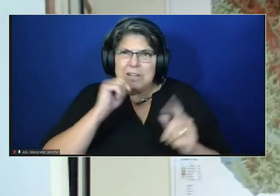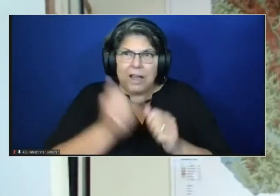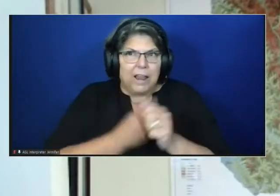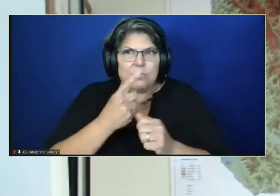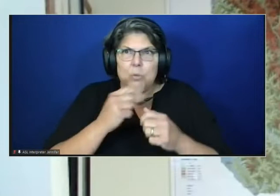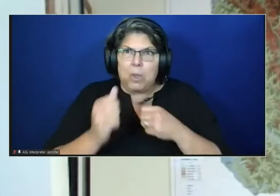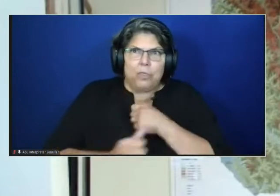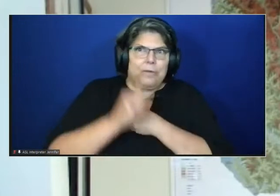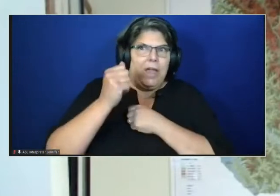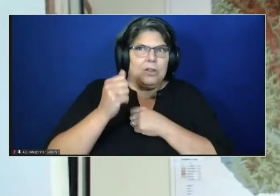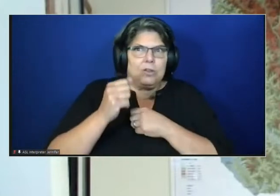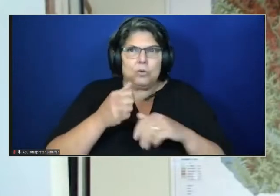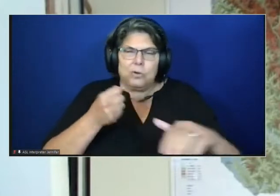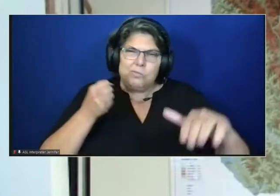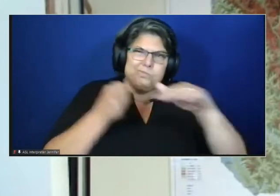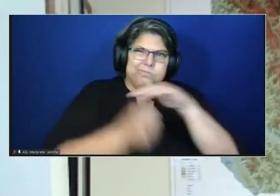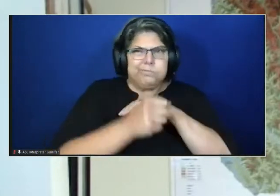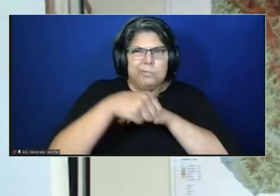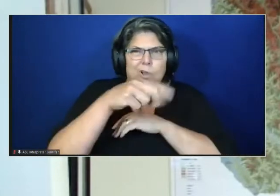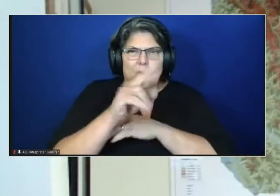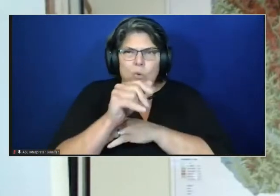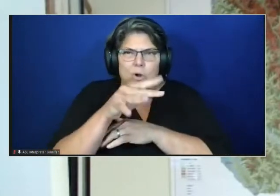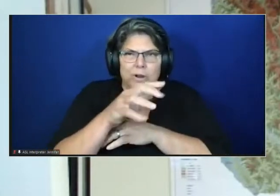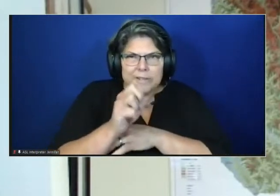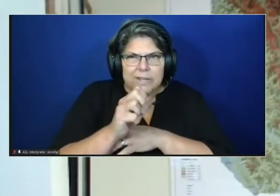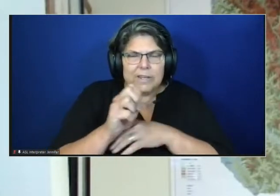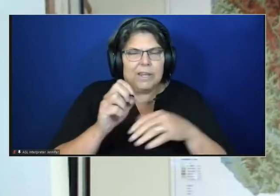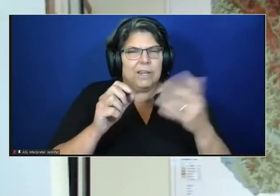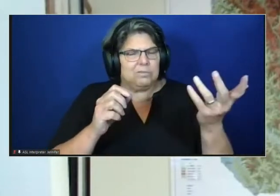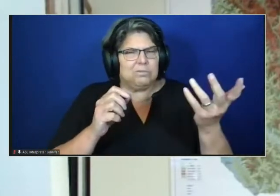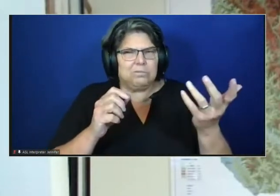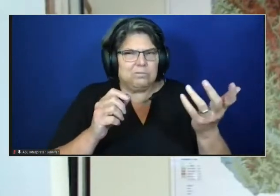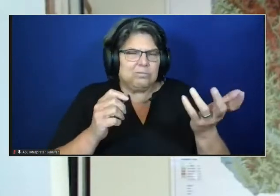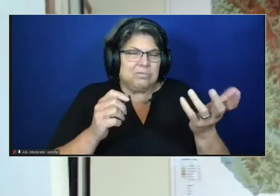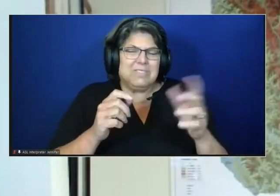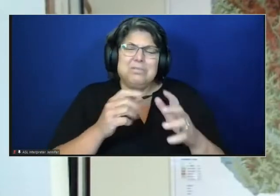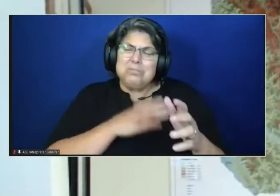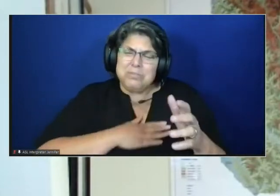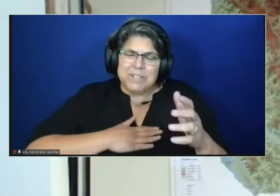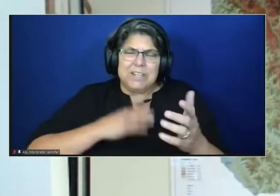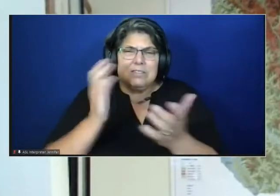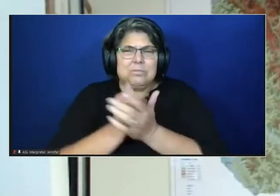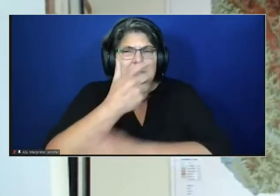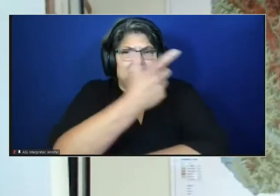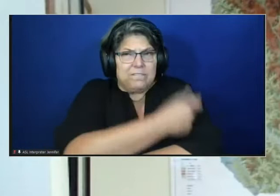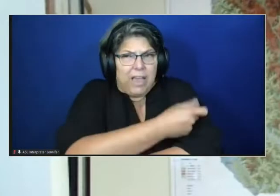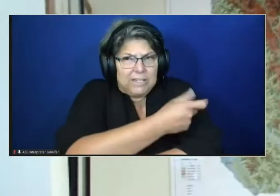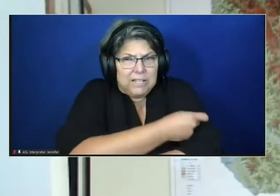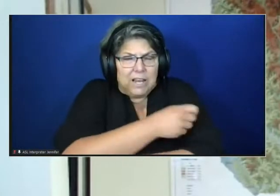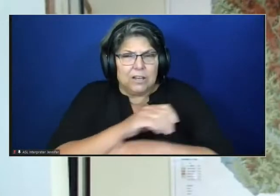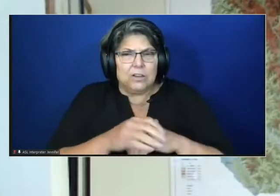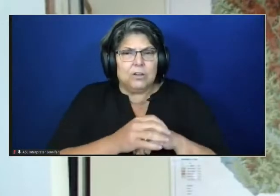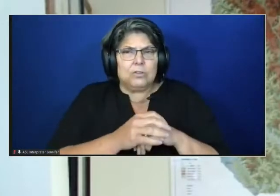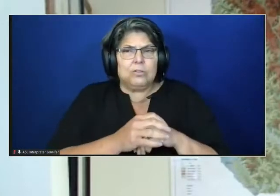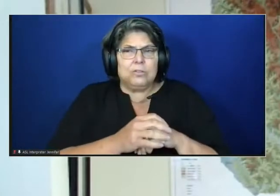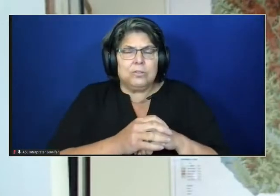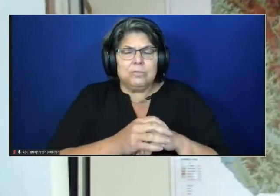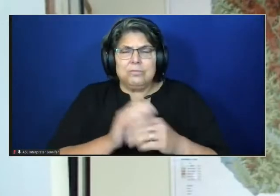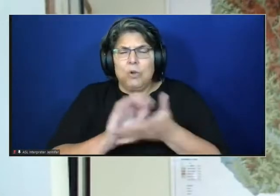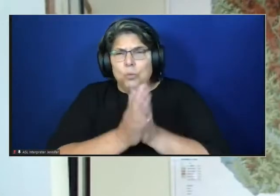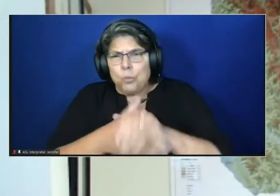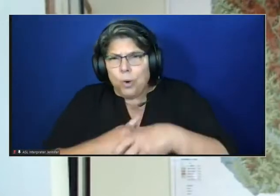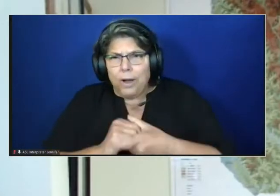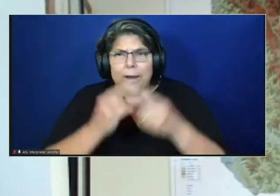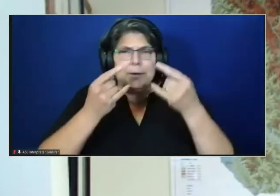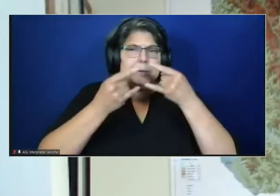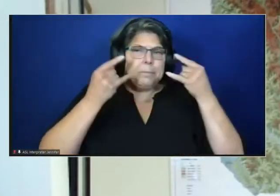isolated if they get it. We'll know how to deal with it. So again, get vaccinated, watch those non-pharmacologic